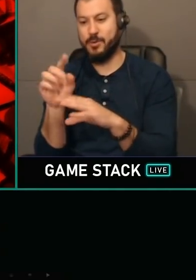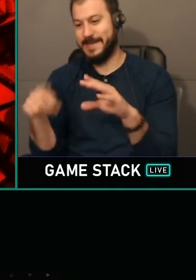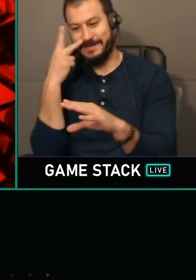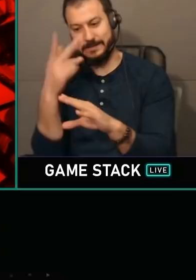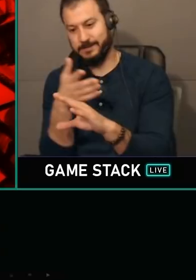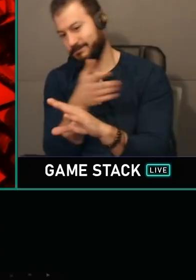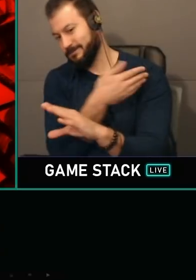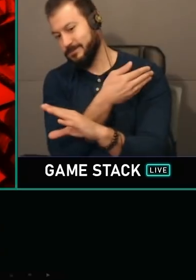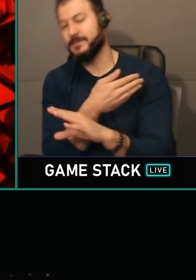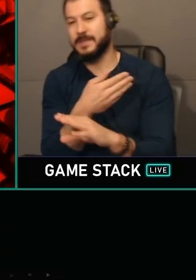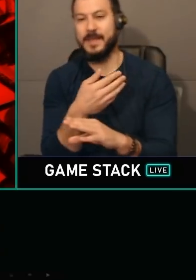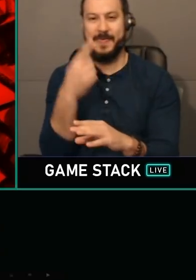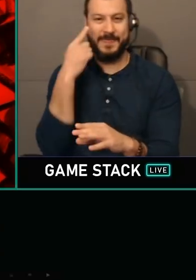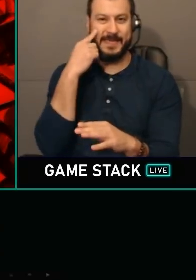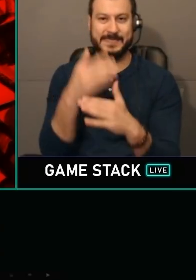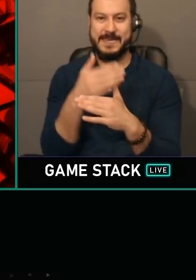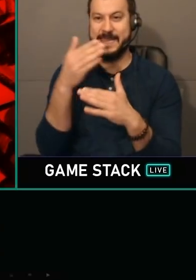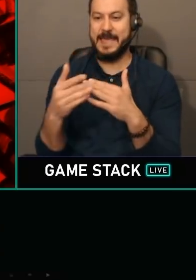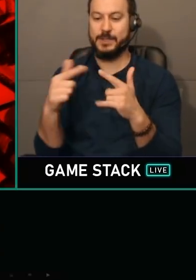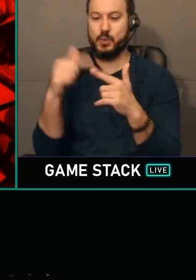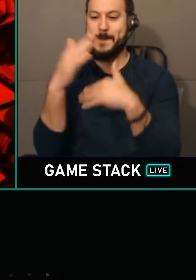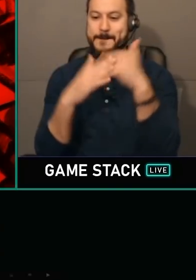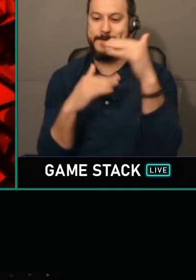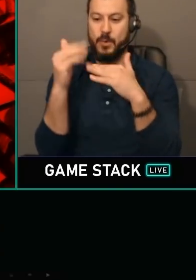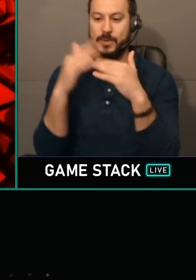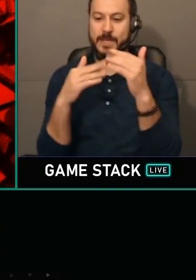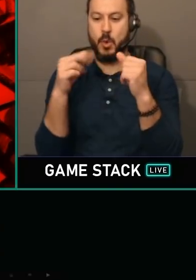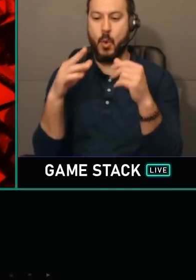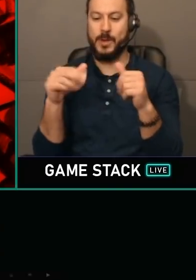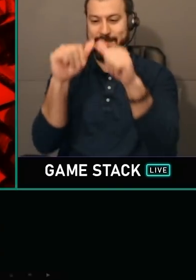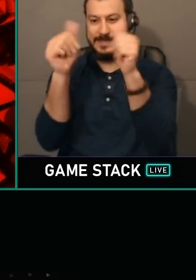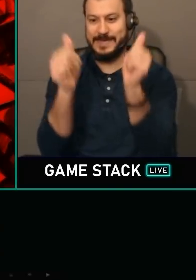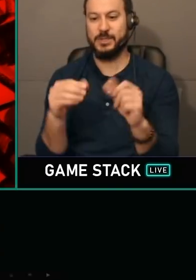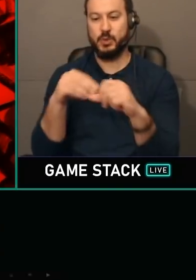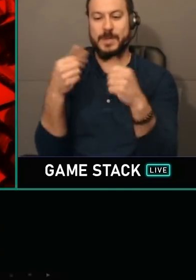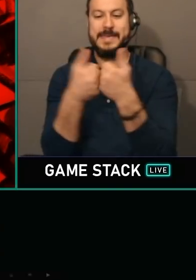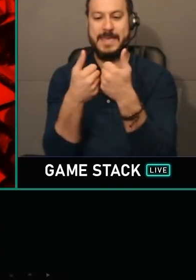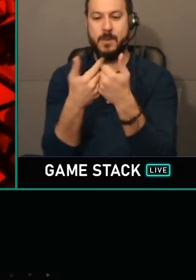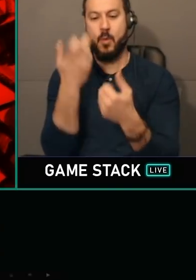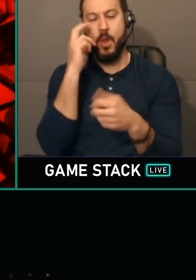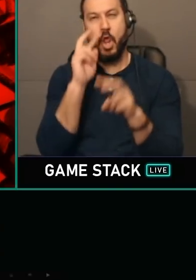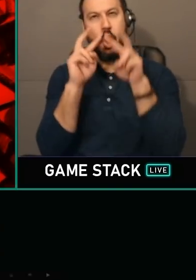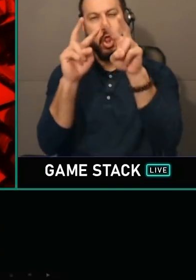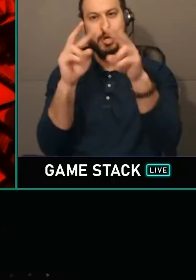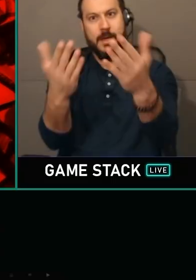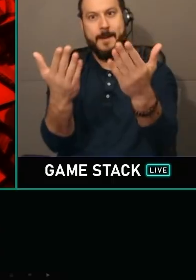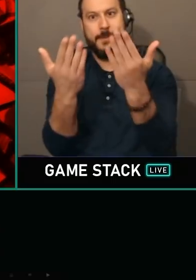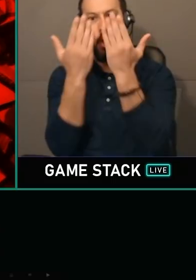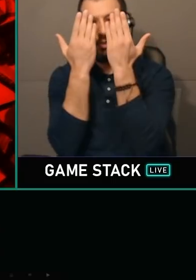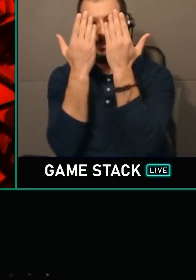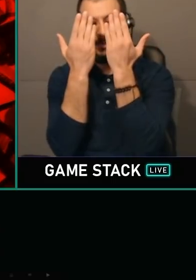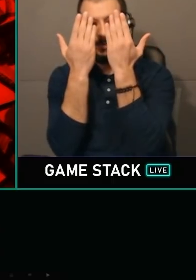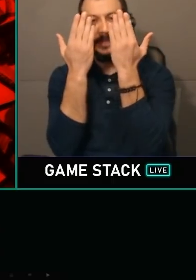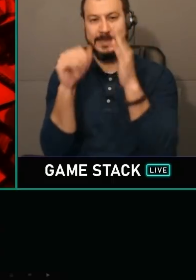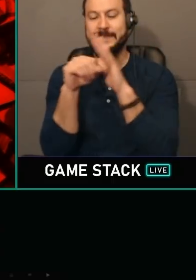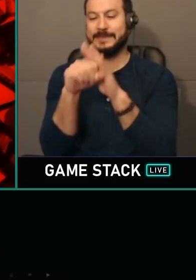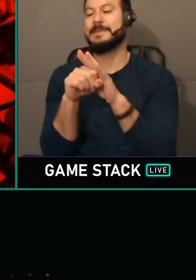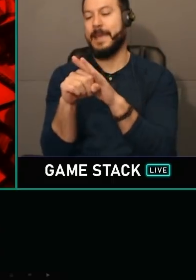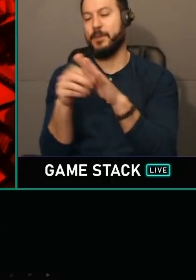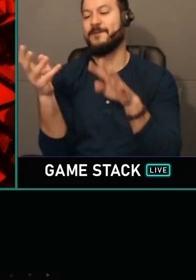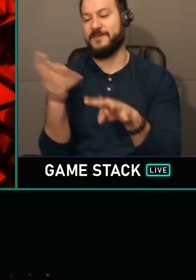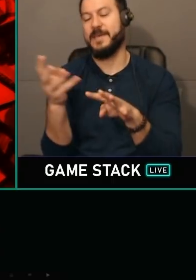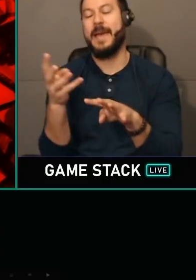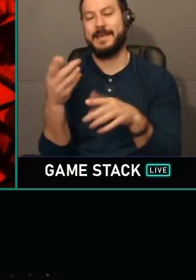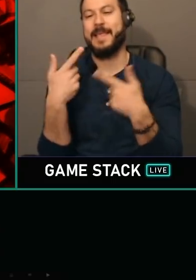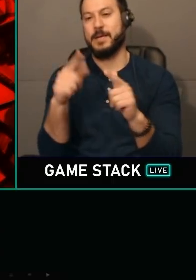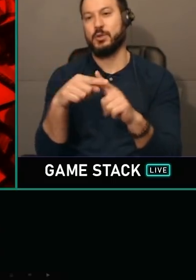Think about standing next to a building or a statue in a game. You want to look at part of it up close. Sampler feedback streaming allows you